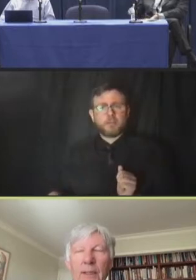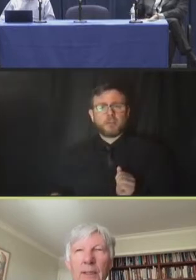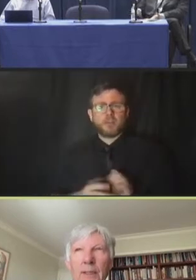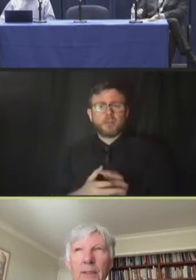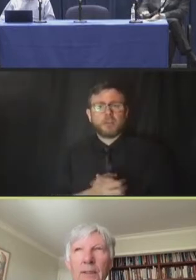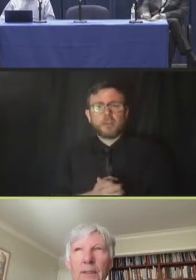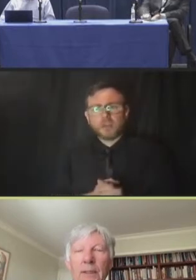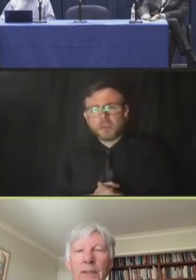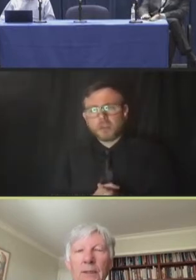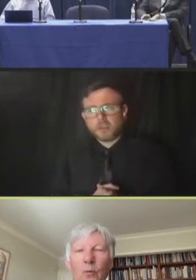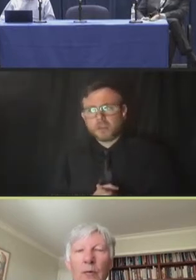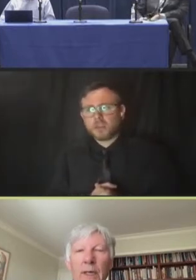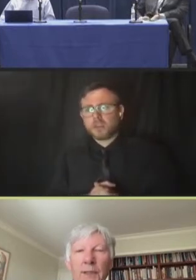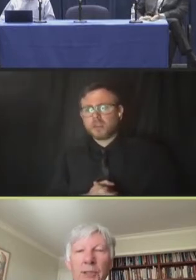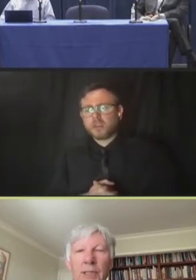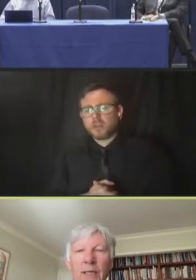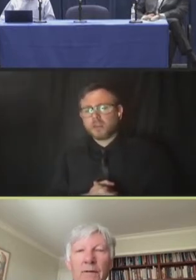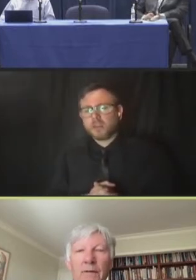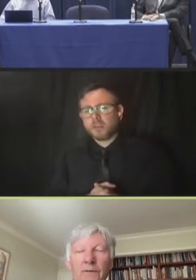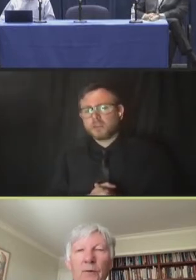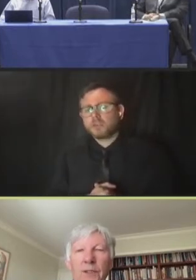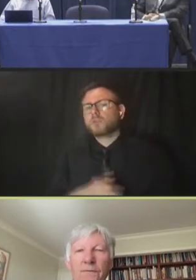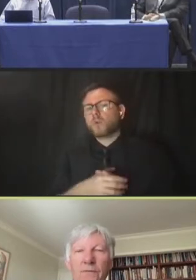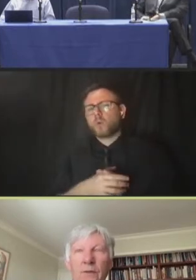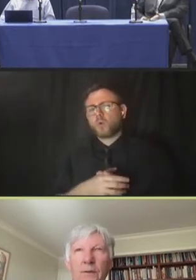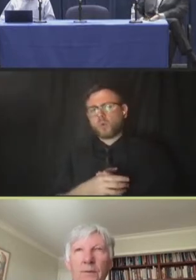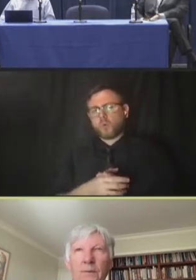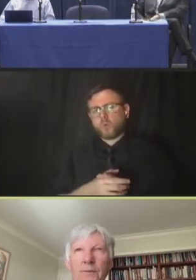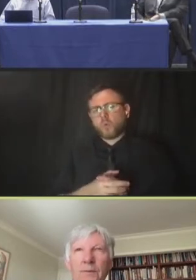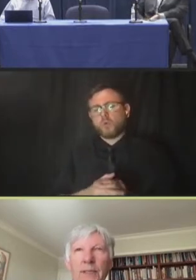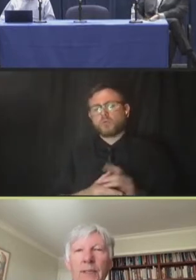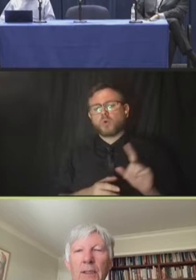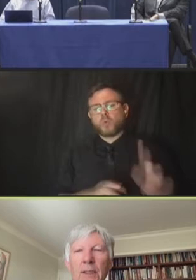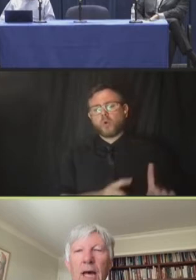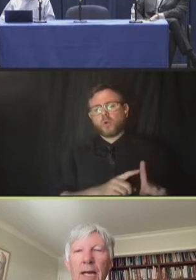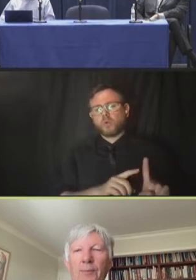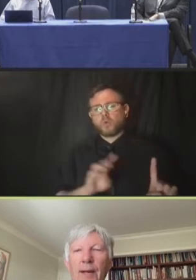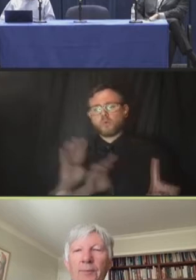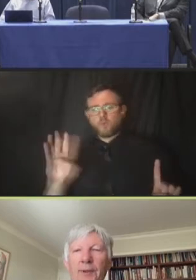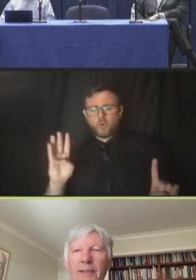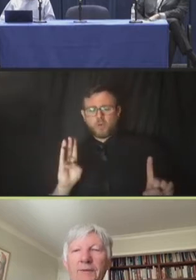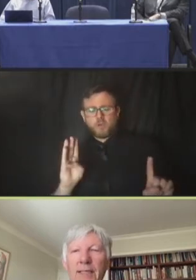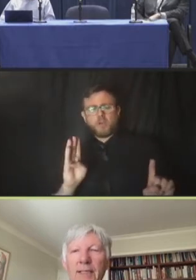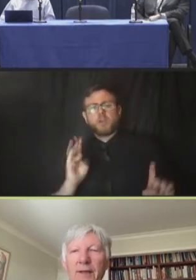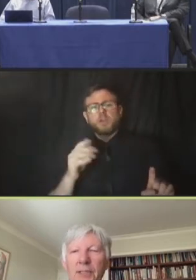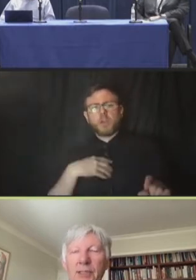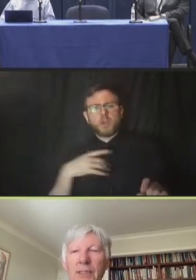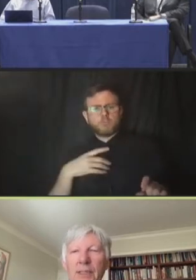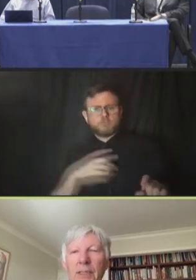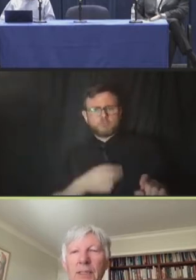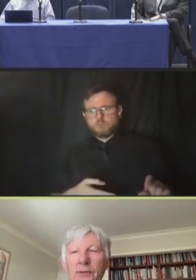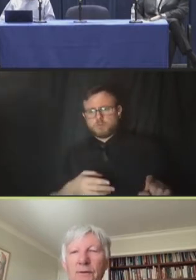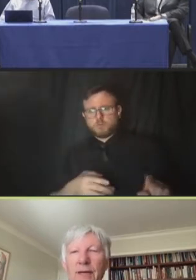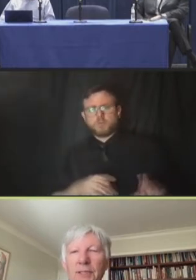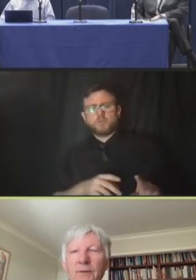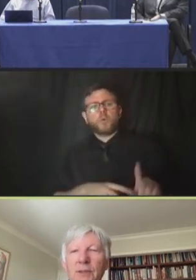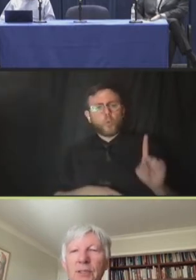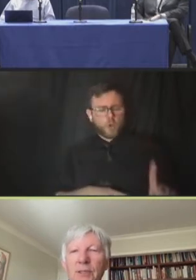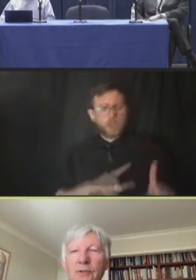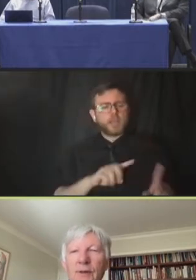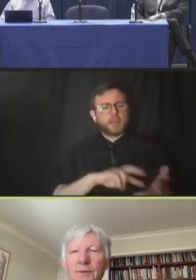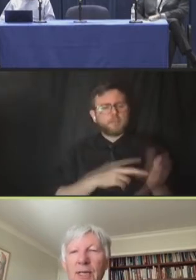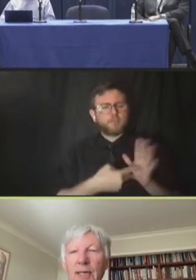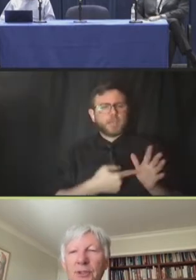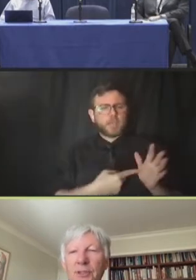that 1 on the scale of 1 to 4 meant the higher probability of taking the vaccine. So if the vaccine